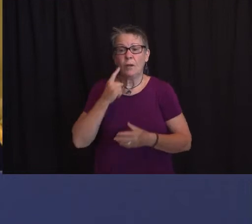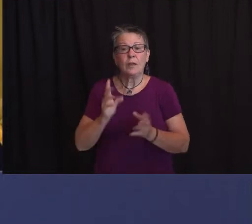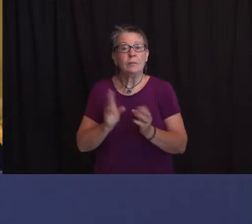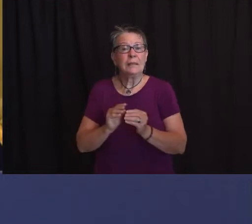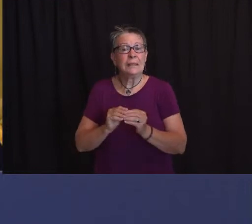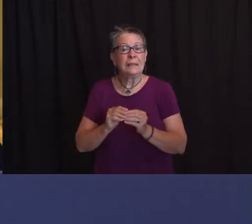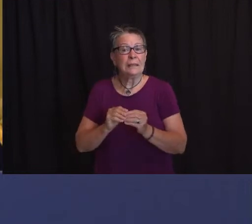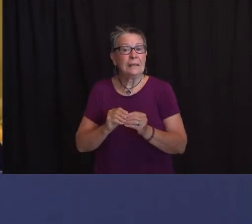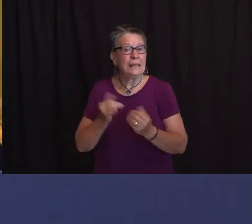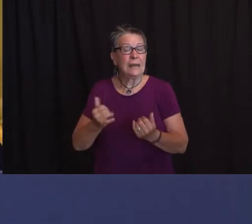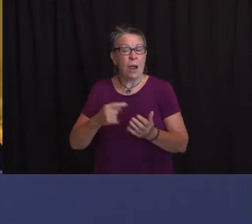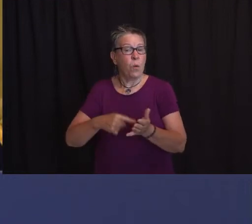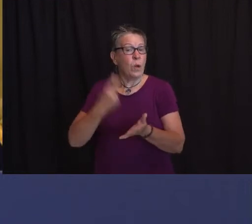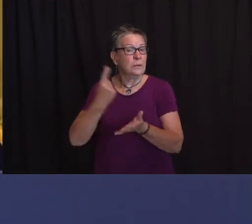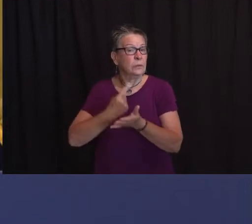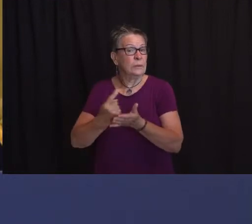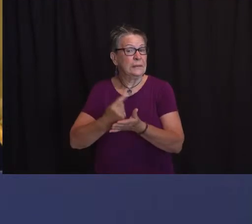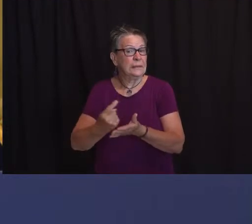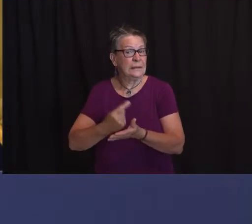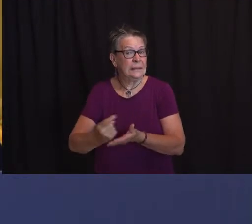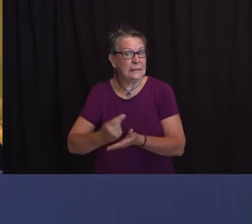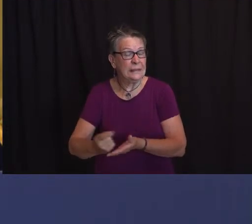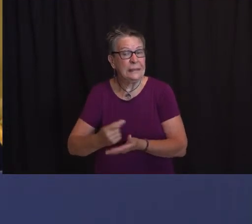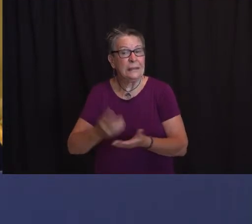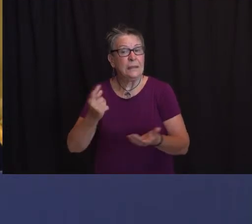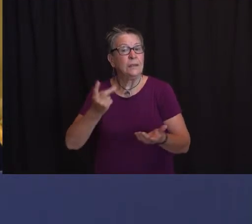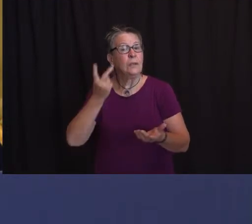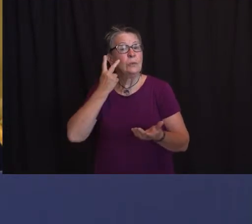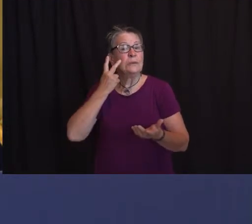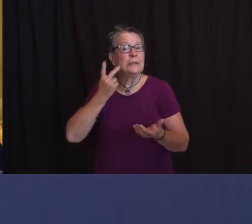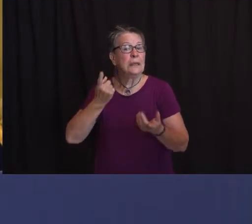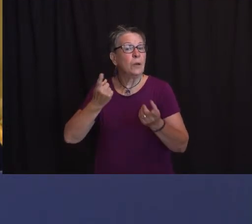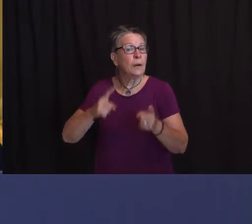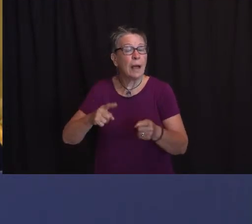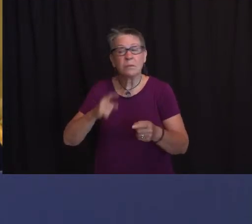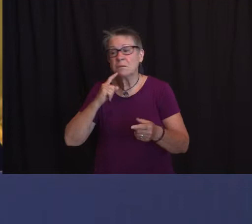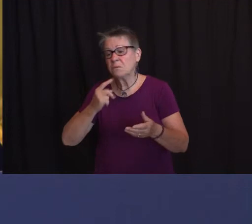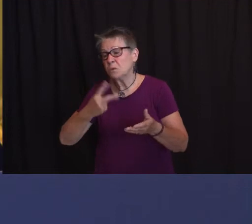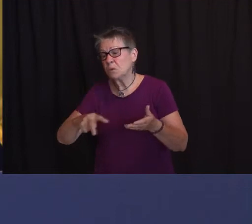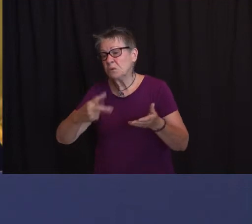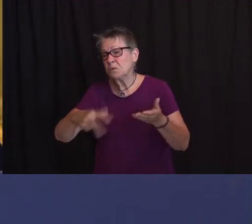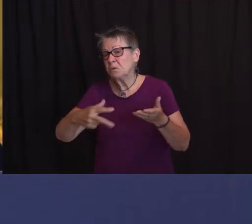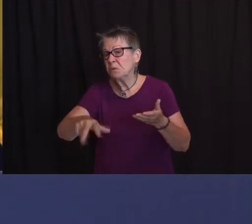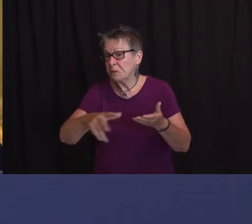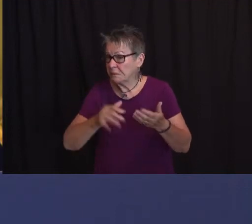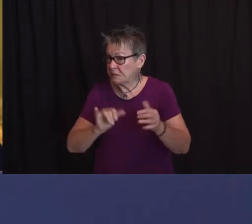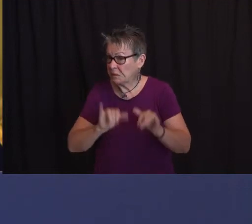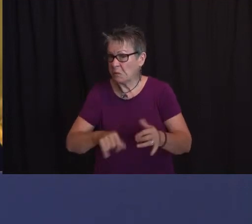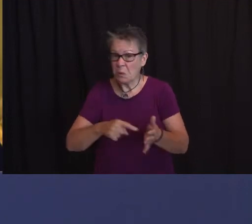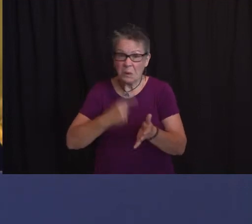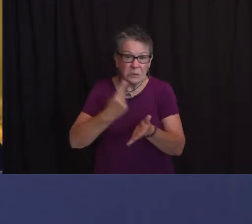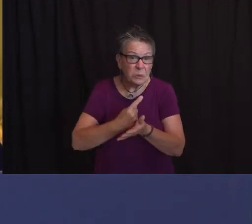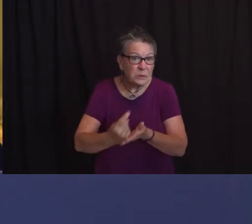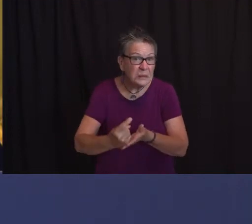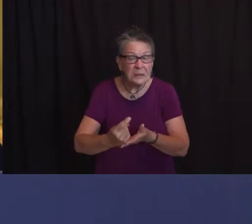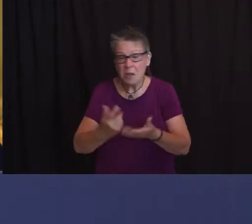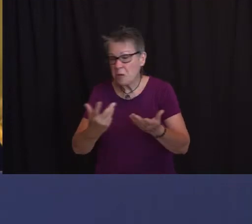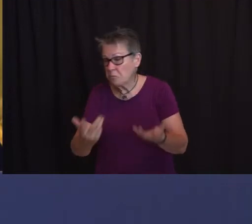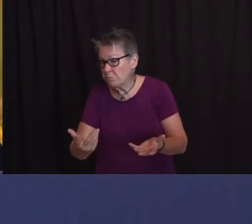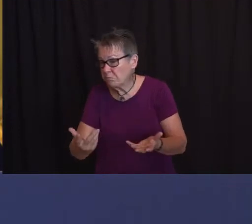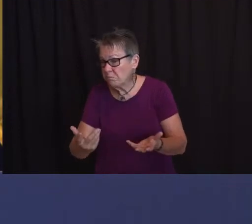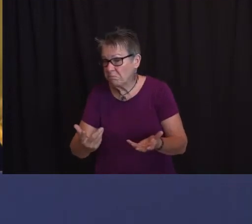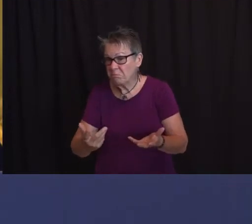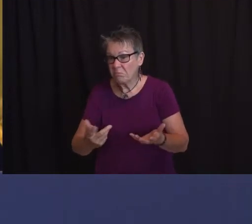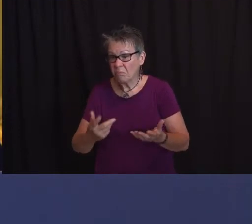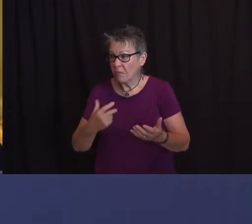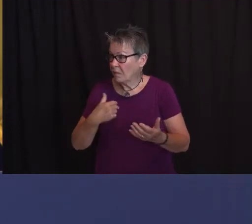We'll get Paramount Garg and Dan Bryan are with us. They'll help us gauge whether or not this is the right level of frequency.